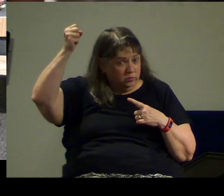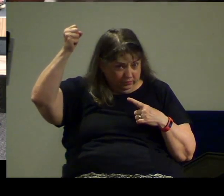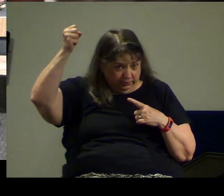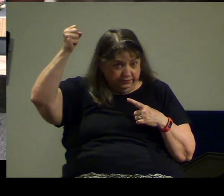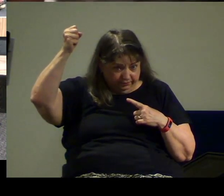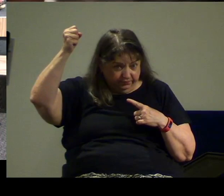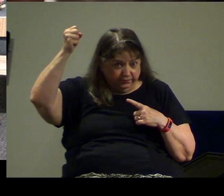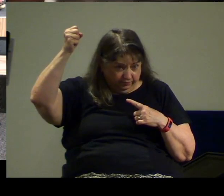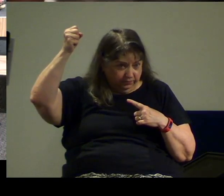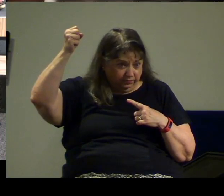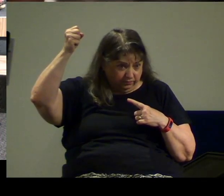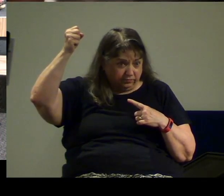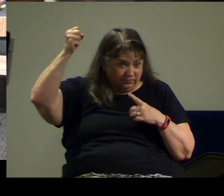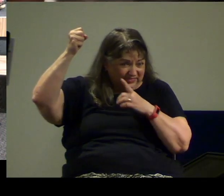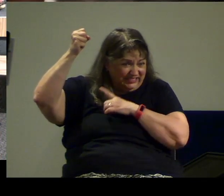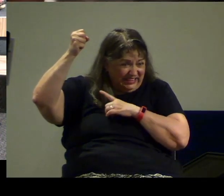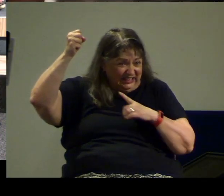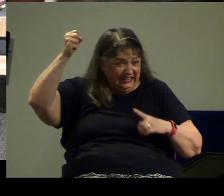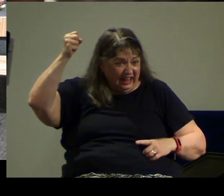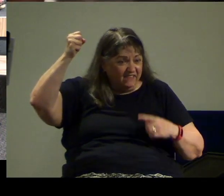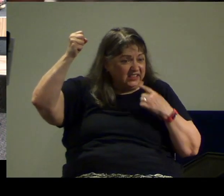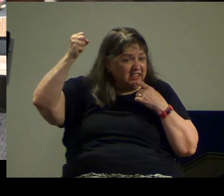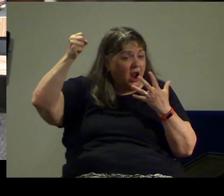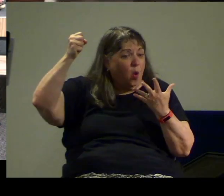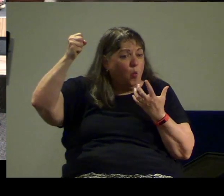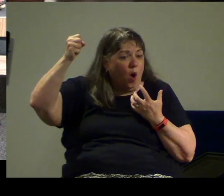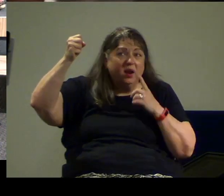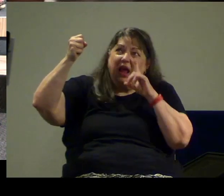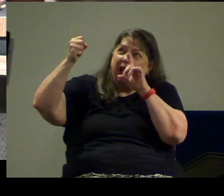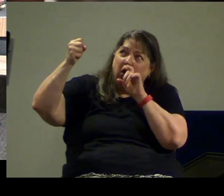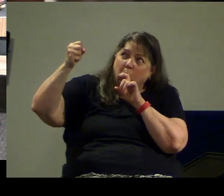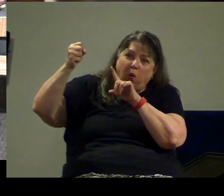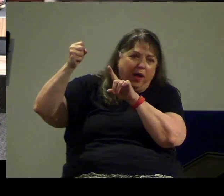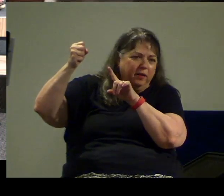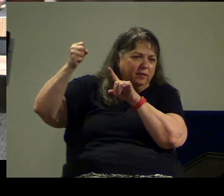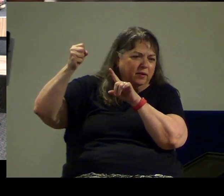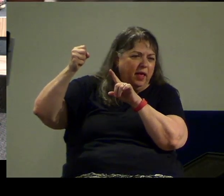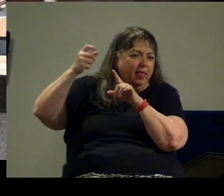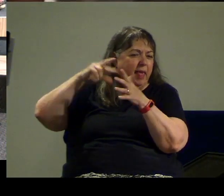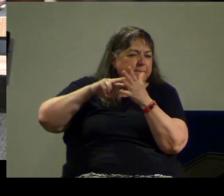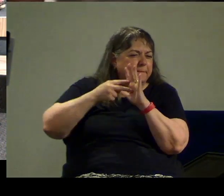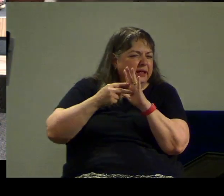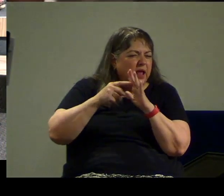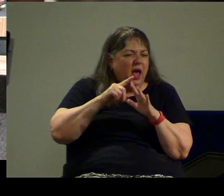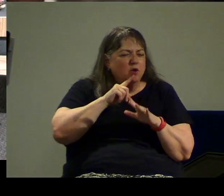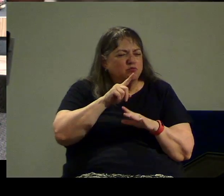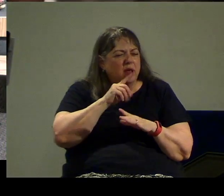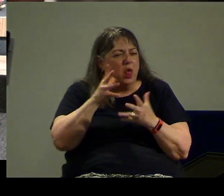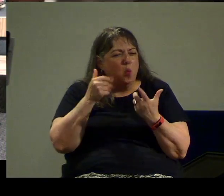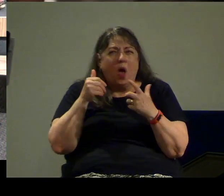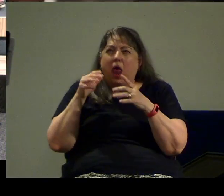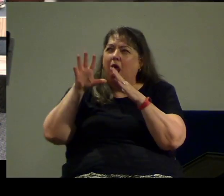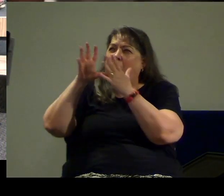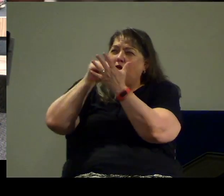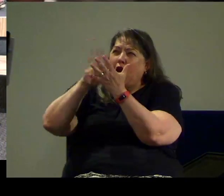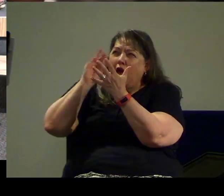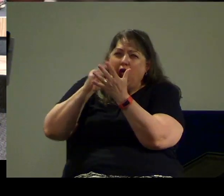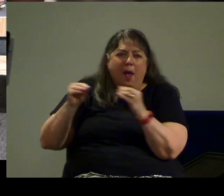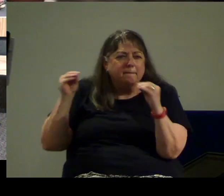when he says he wanted to inquire, it really literally means to plow into. I really want to get into knowing